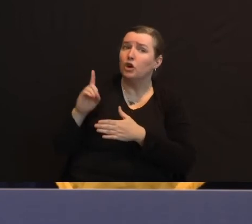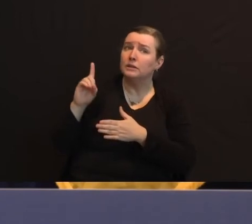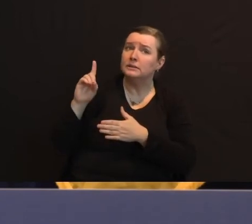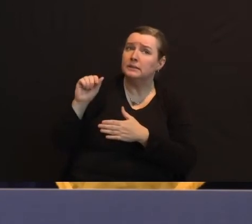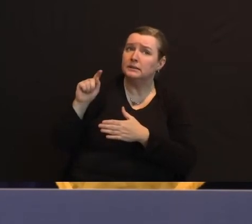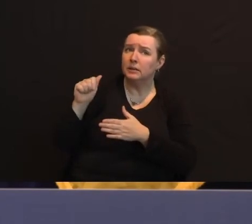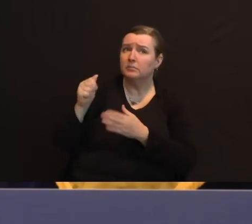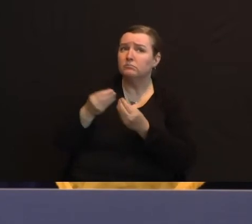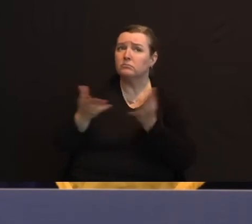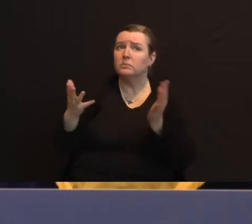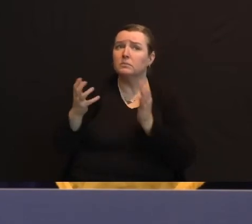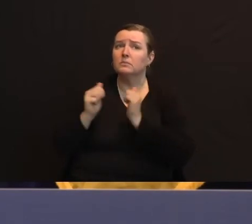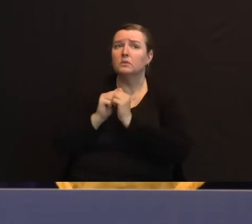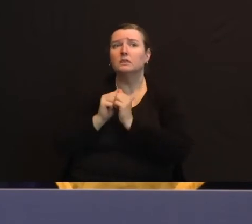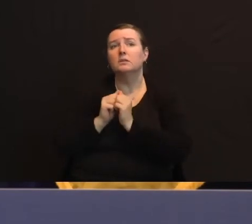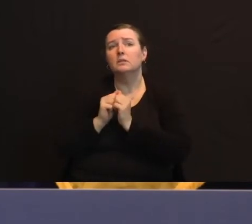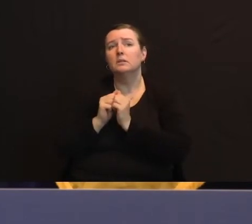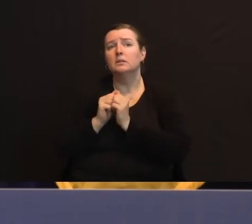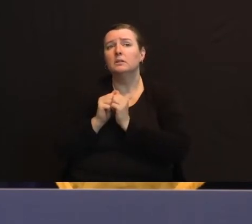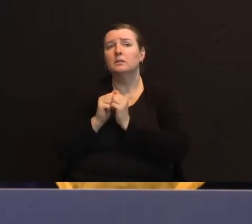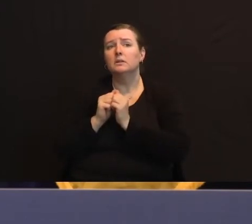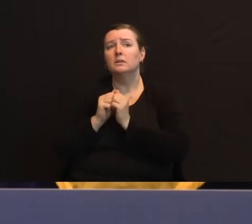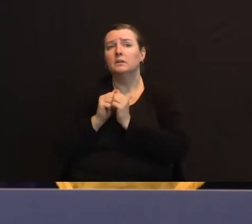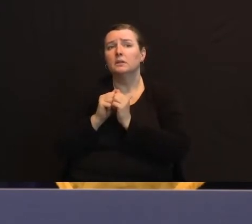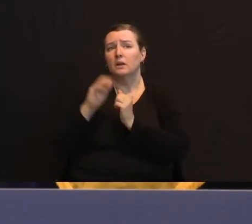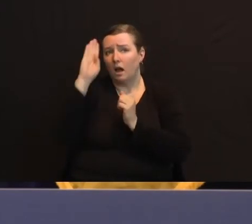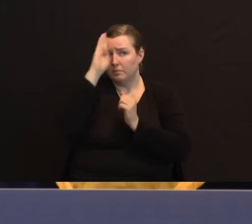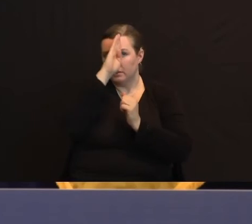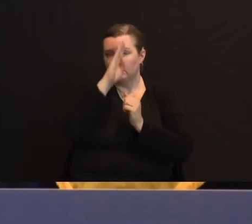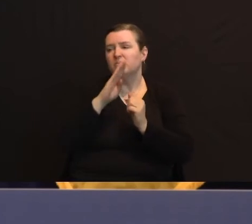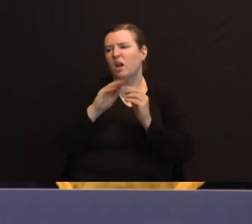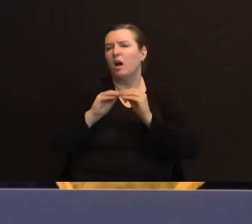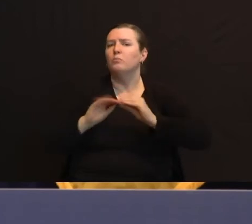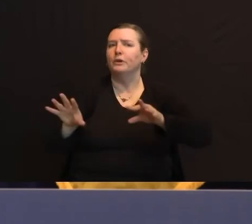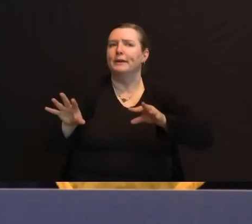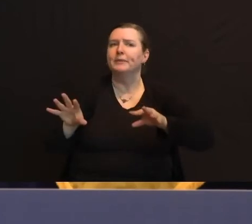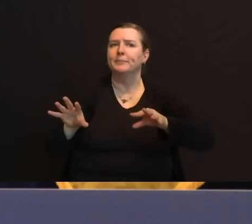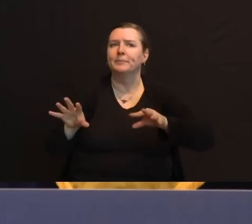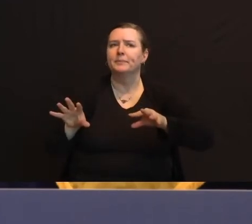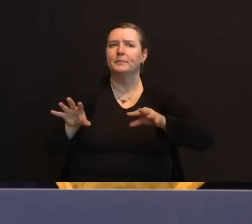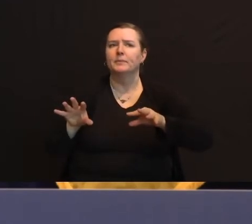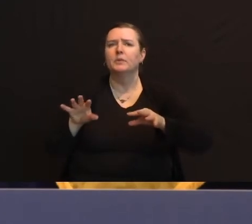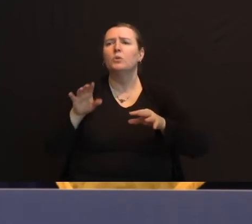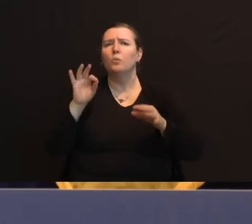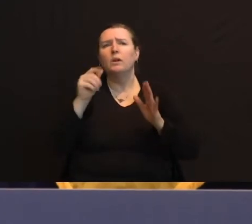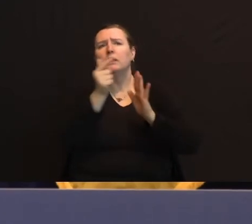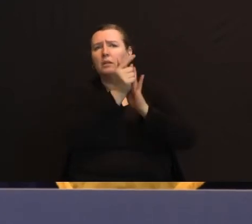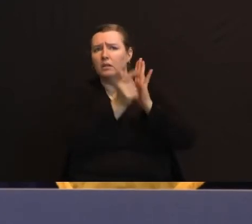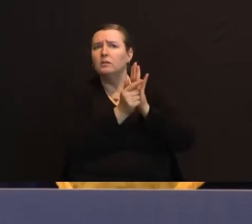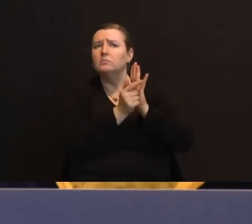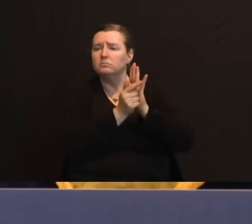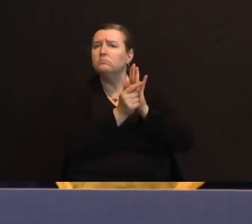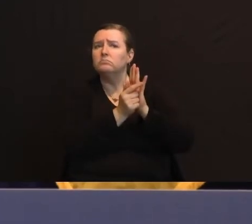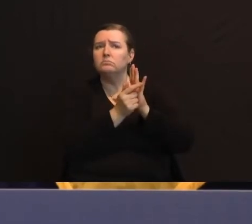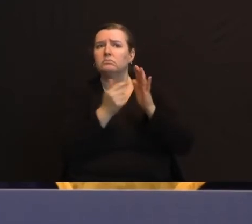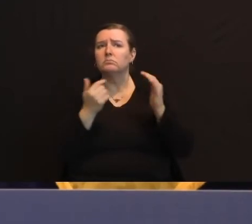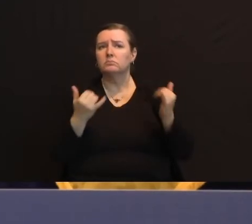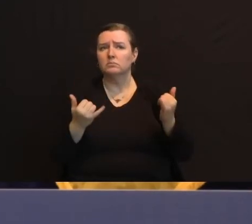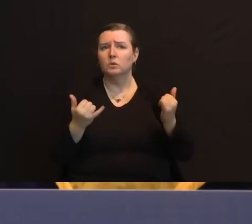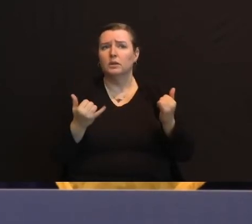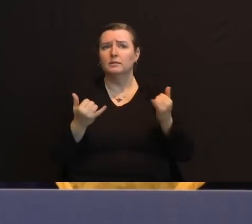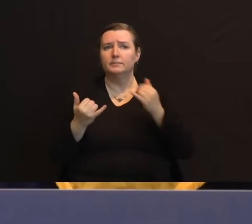A4129, up in the Assembly that would require healthcare workers or healthcare facilities to report coronavirus disease data. And the Senate